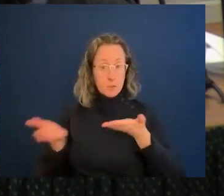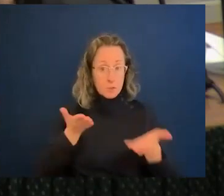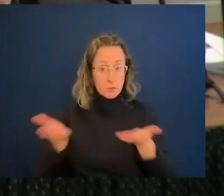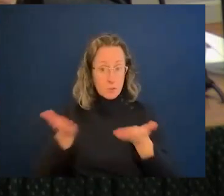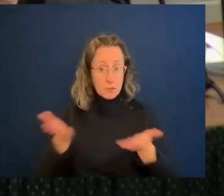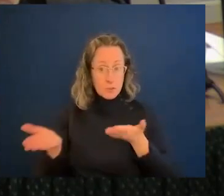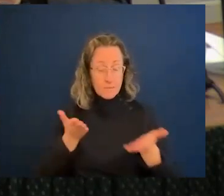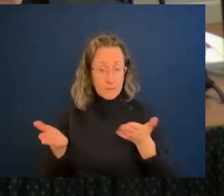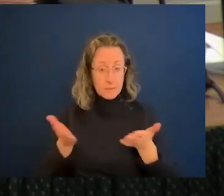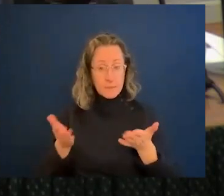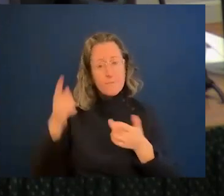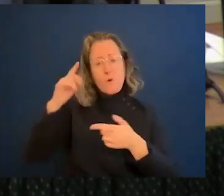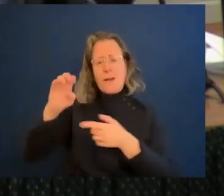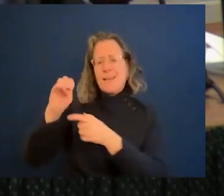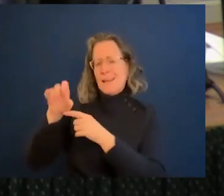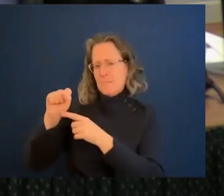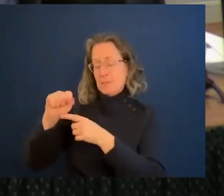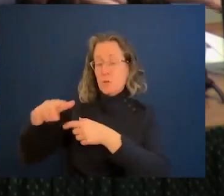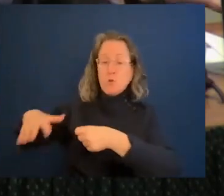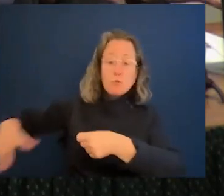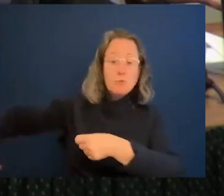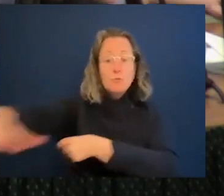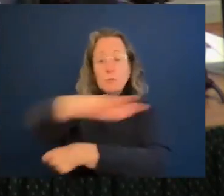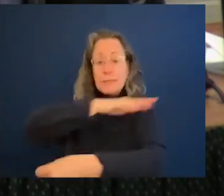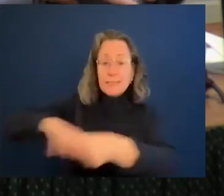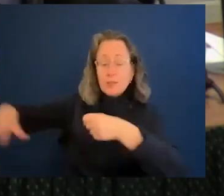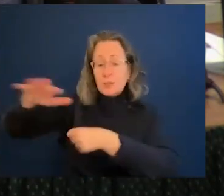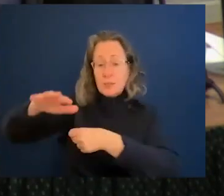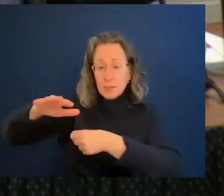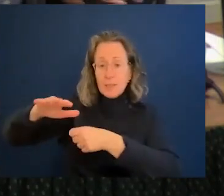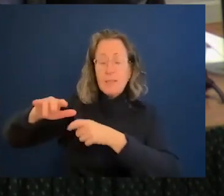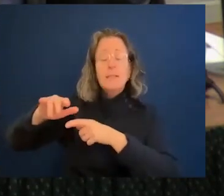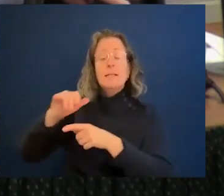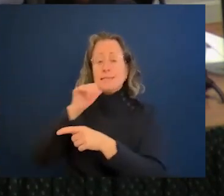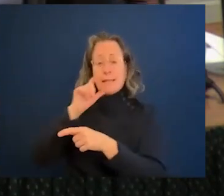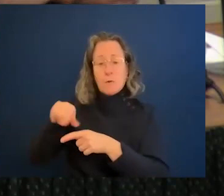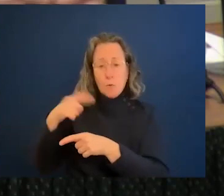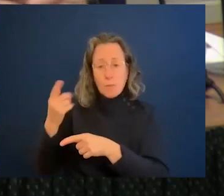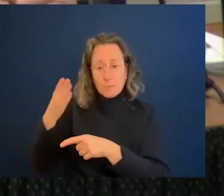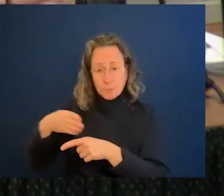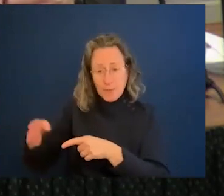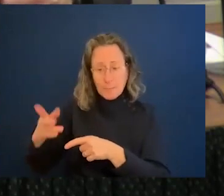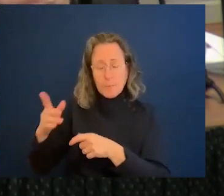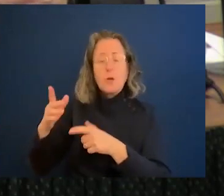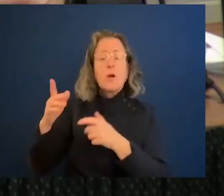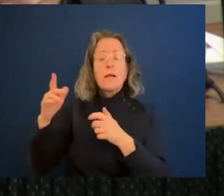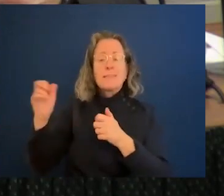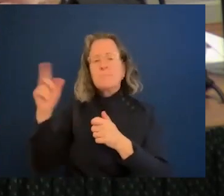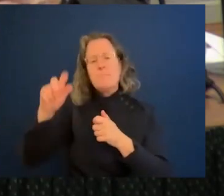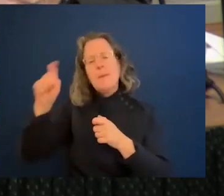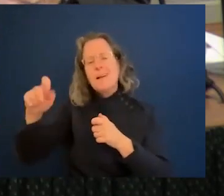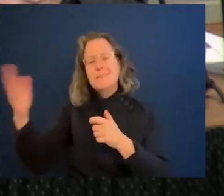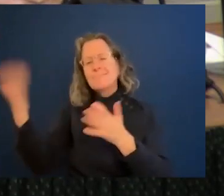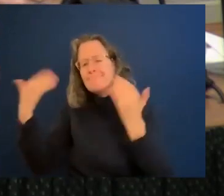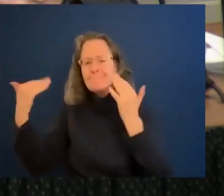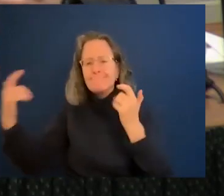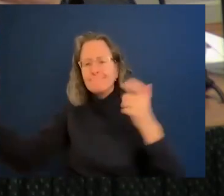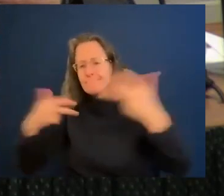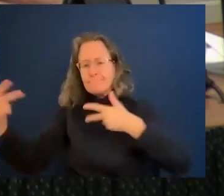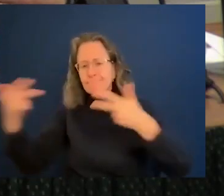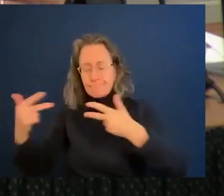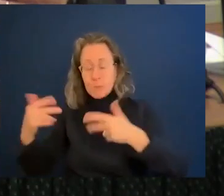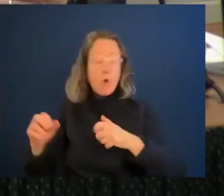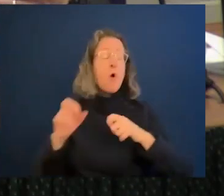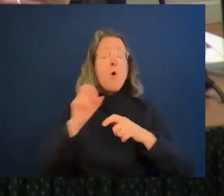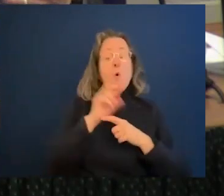EMS Regional or are there ambulances dedicated to Brattleboro and the third thing was